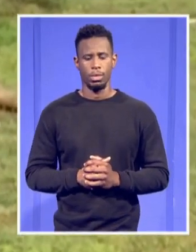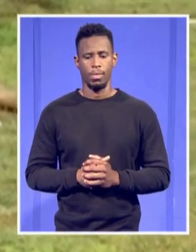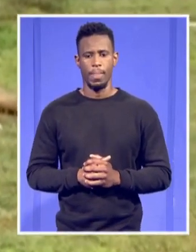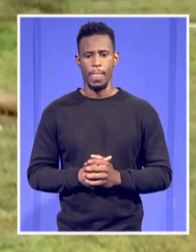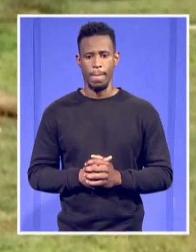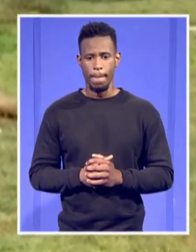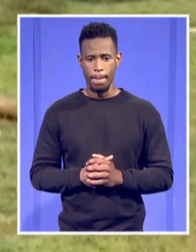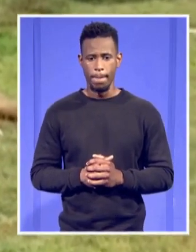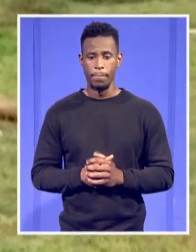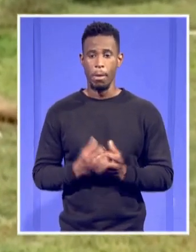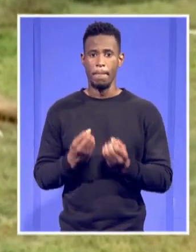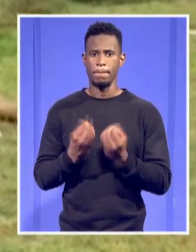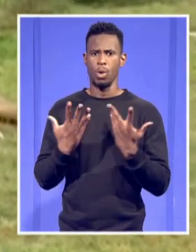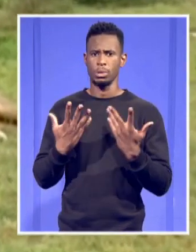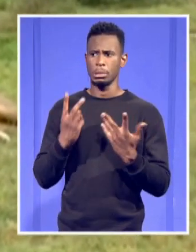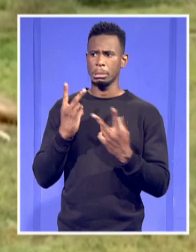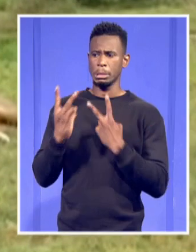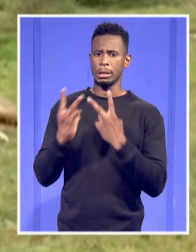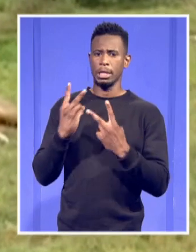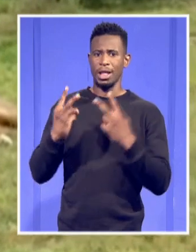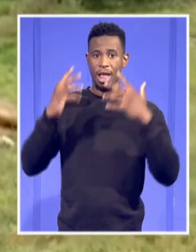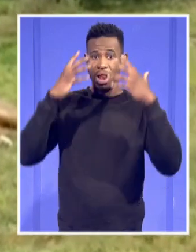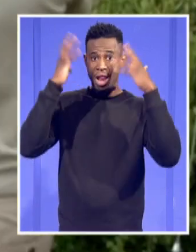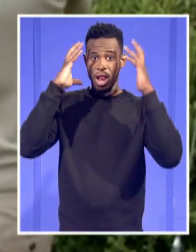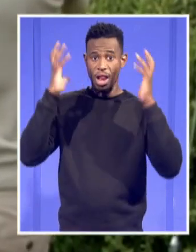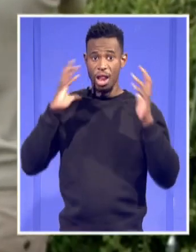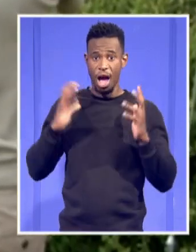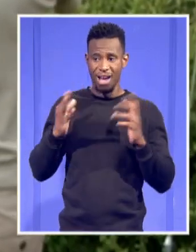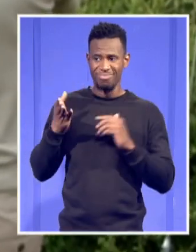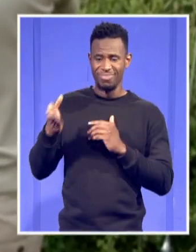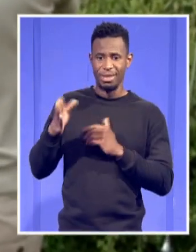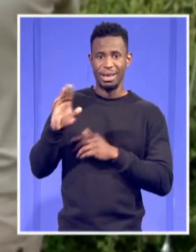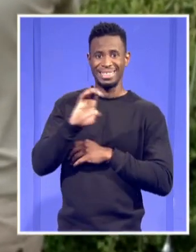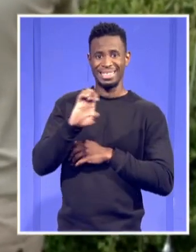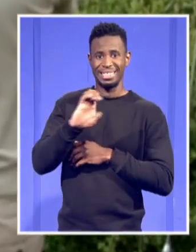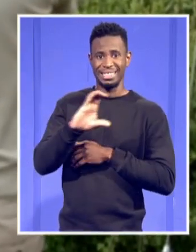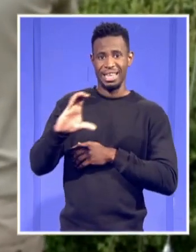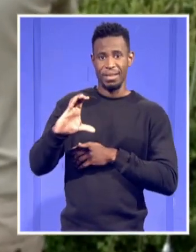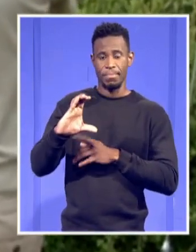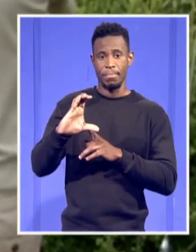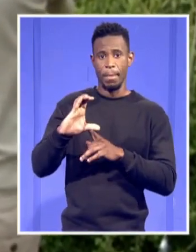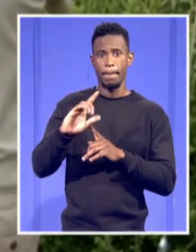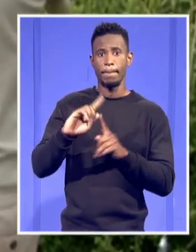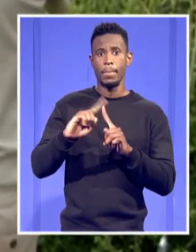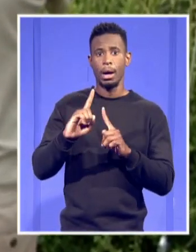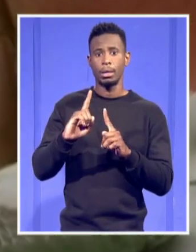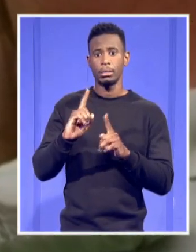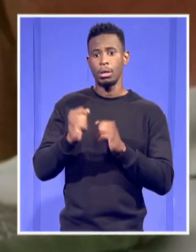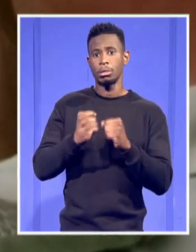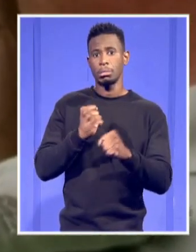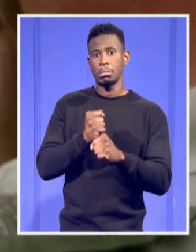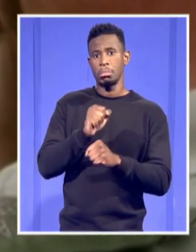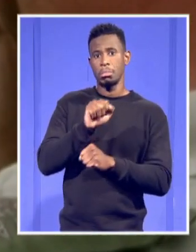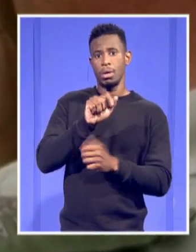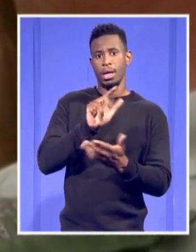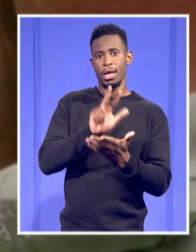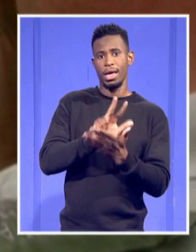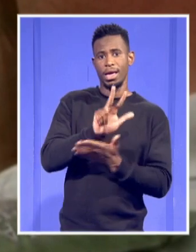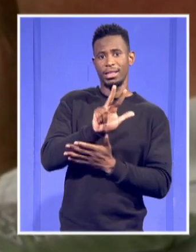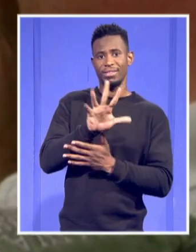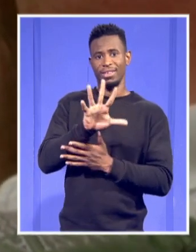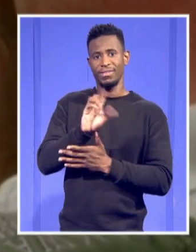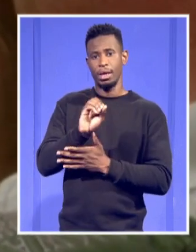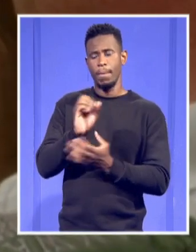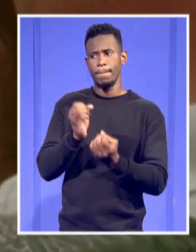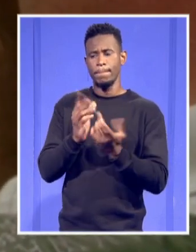Numerous sightings of lions in the Eastern Cape. However, by the 1850s, many were